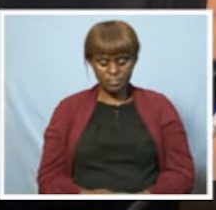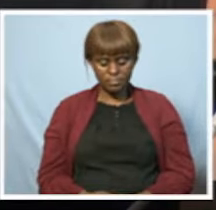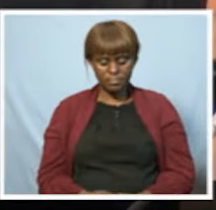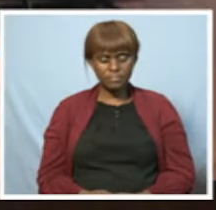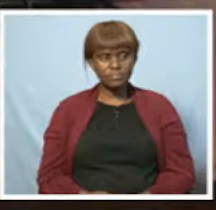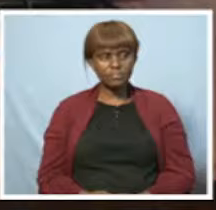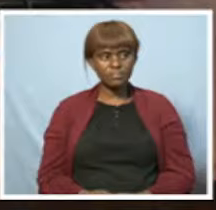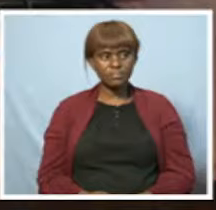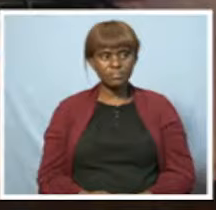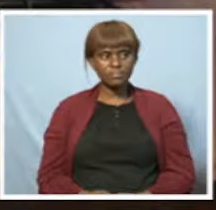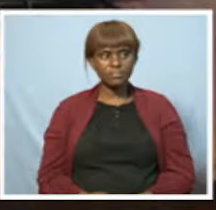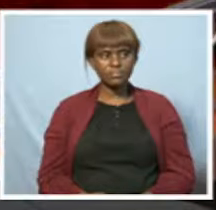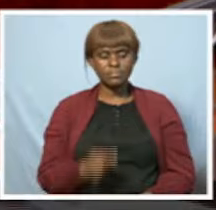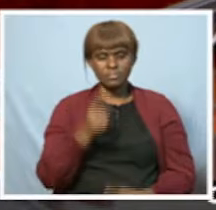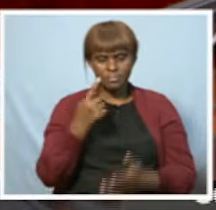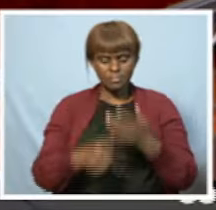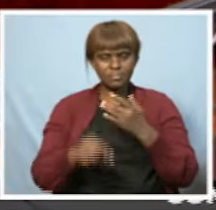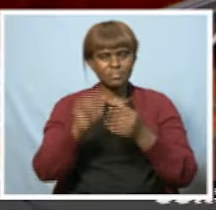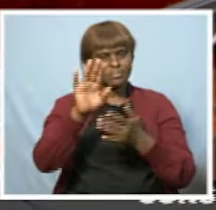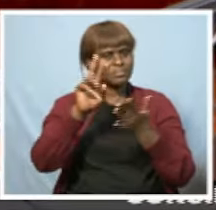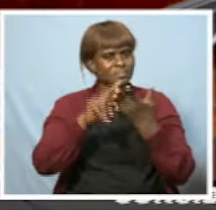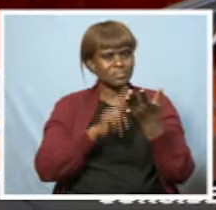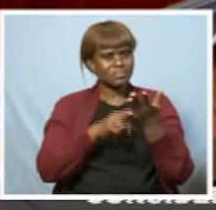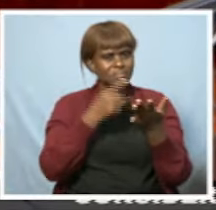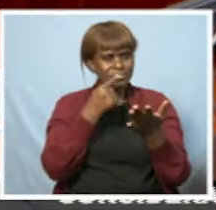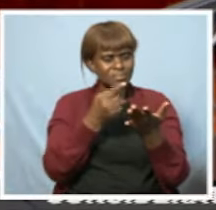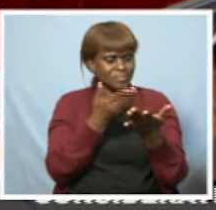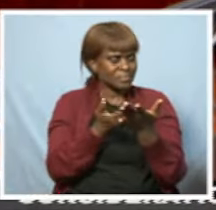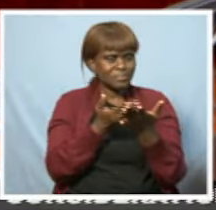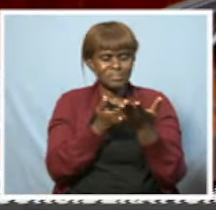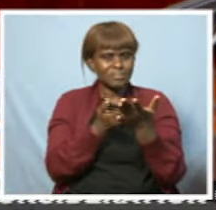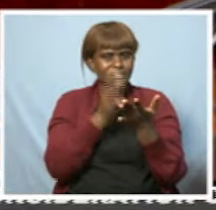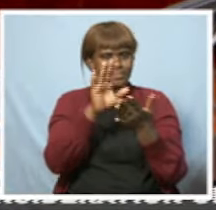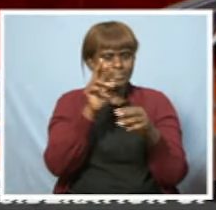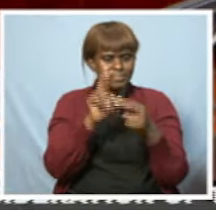Yes, but is it what your report is saying?